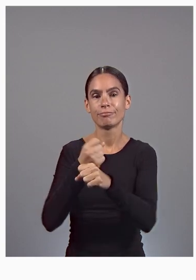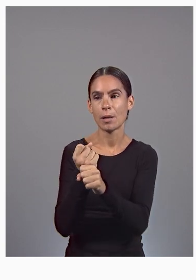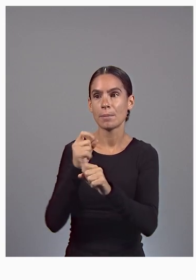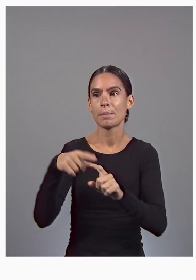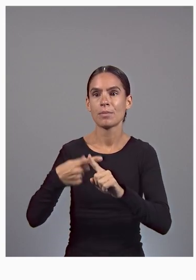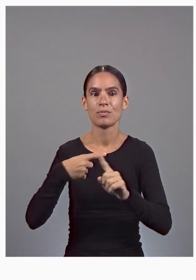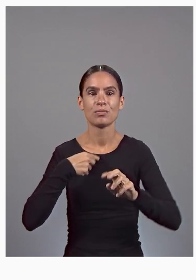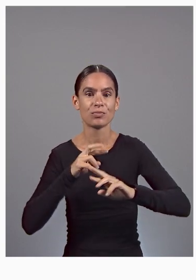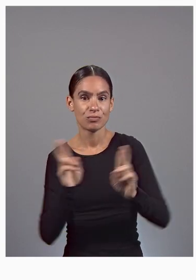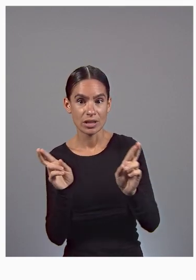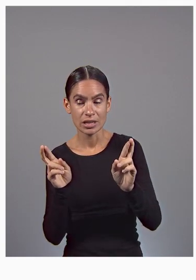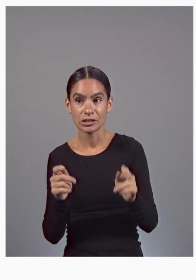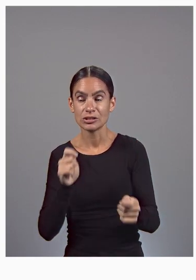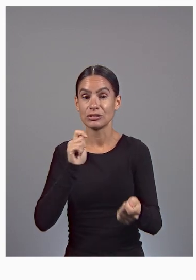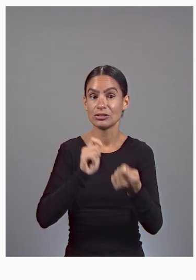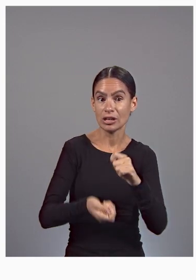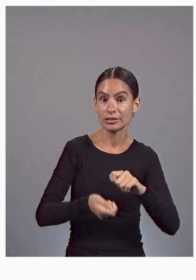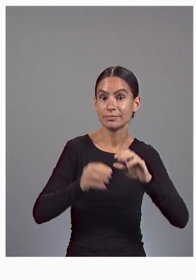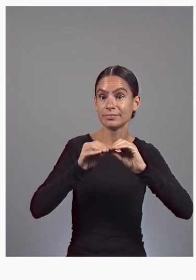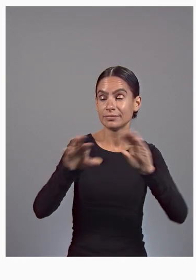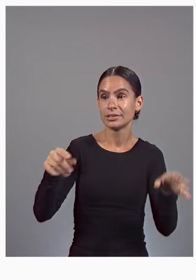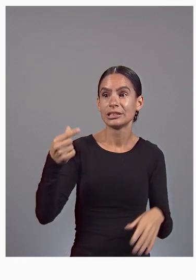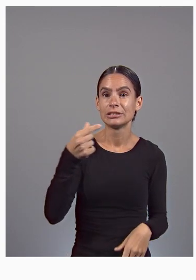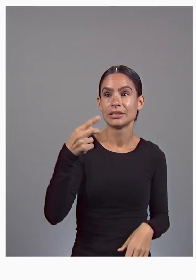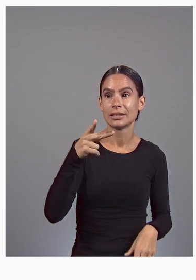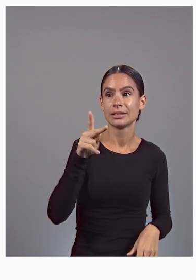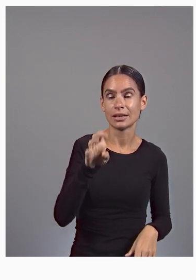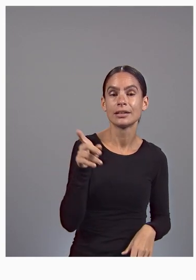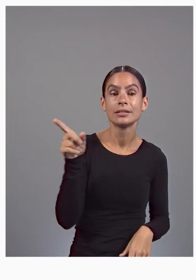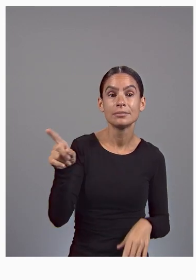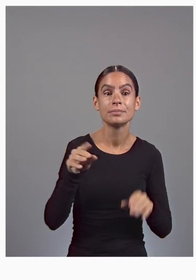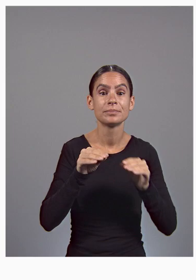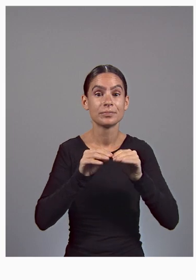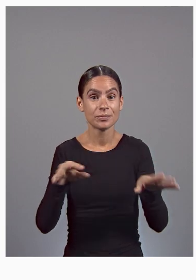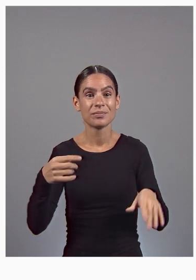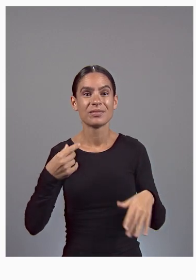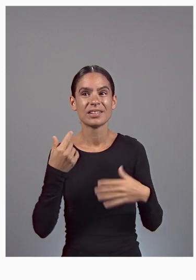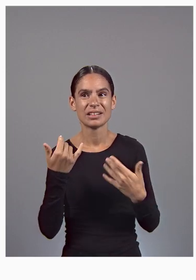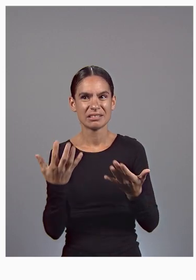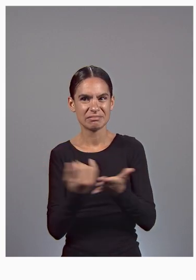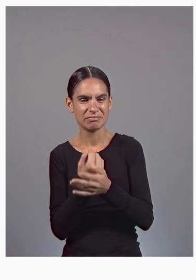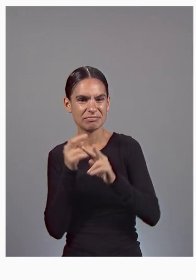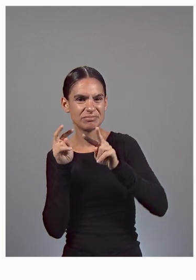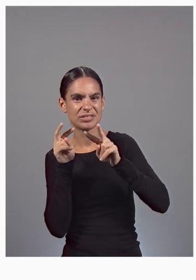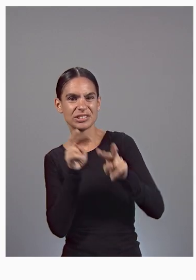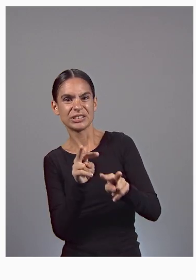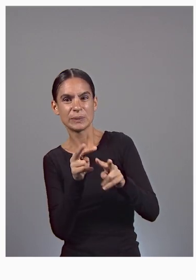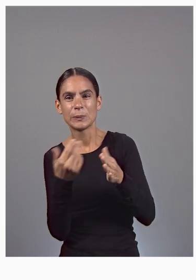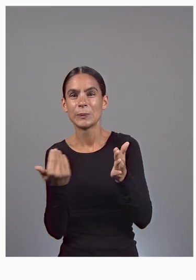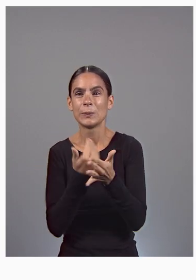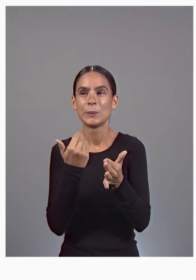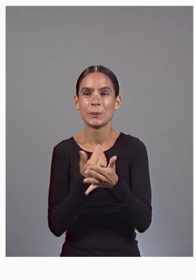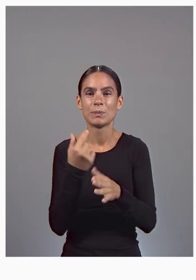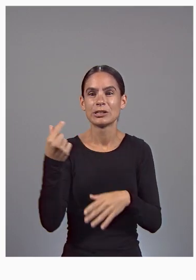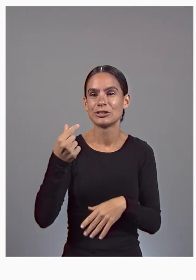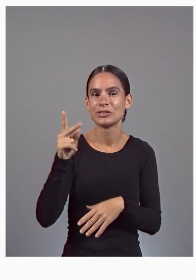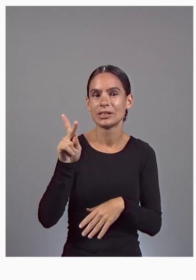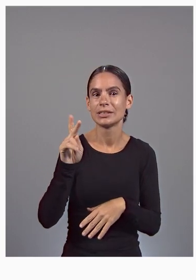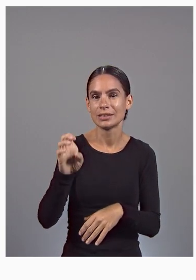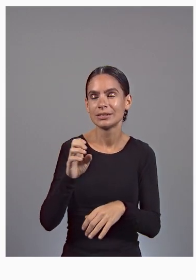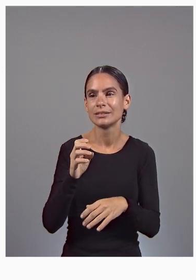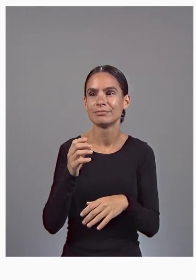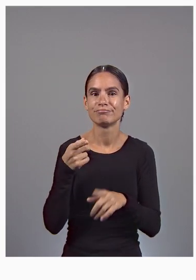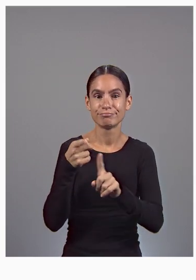So while that's deploying, let's look at one last thing. Here's the new GKE security posture page. Here I can